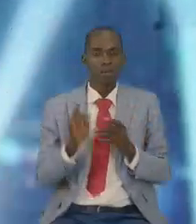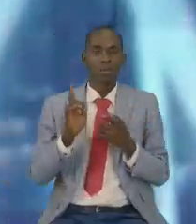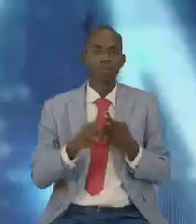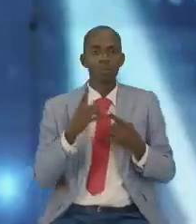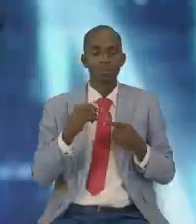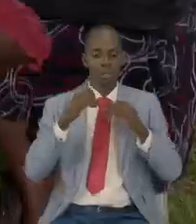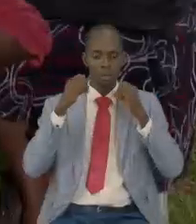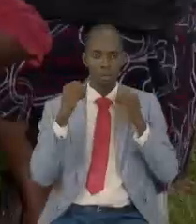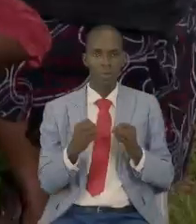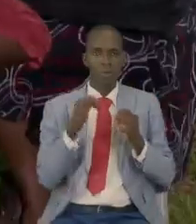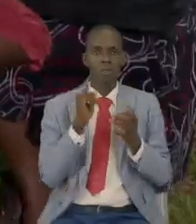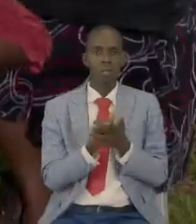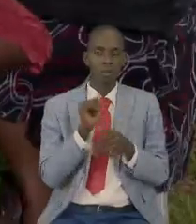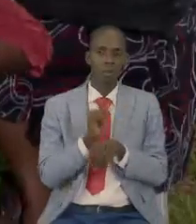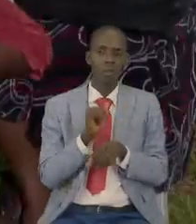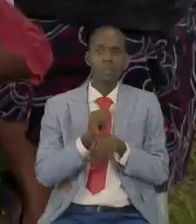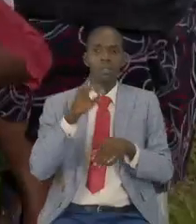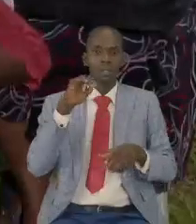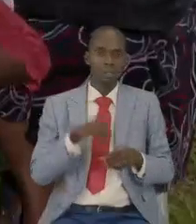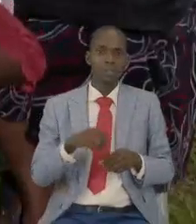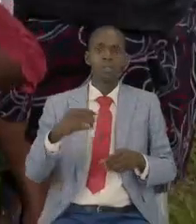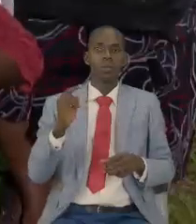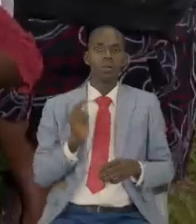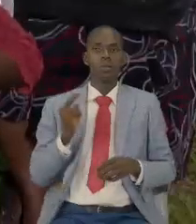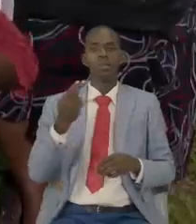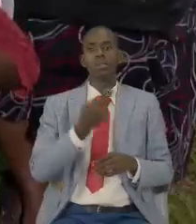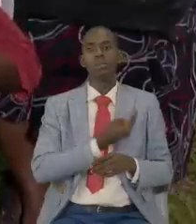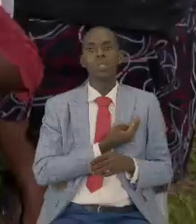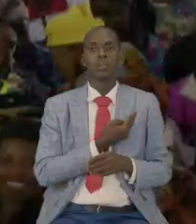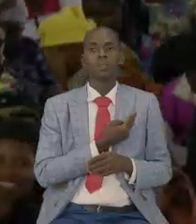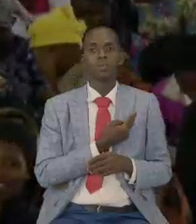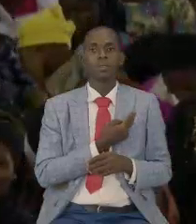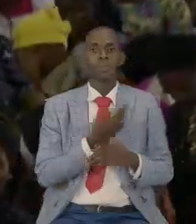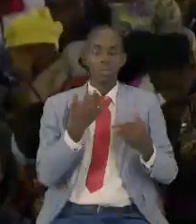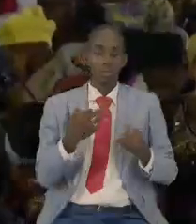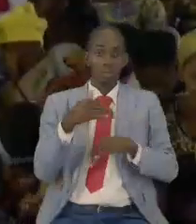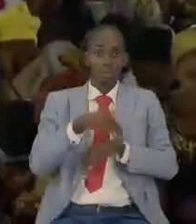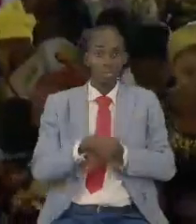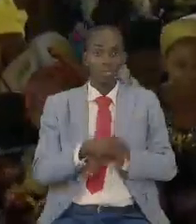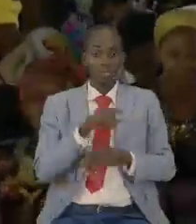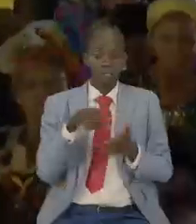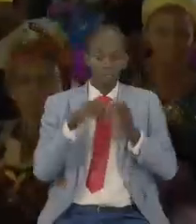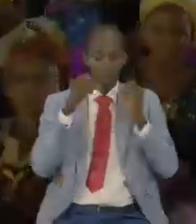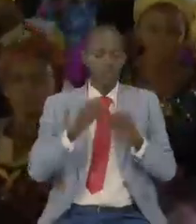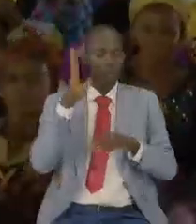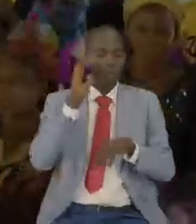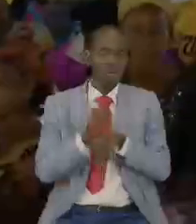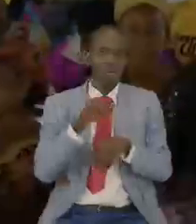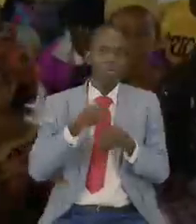in us. Tonight, this power will work inside you, inside your